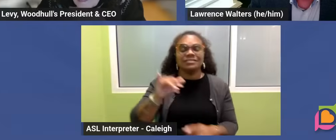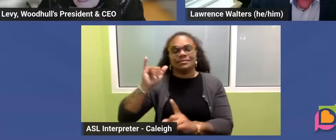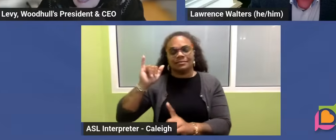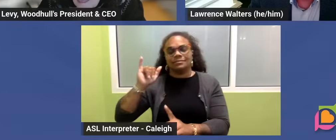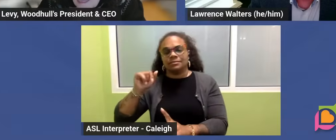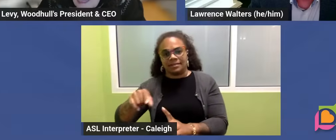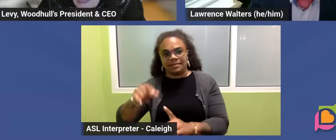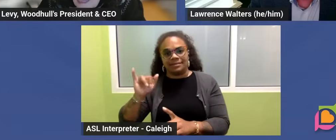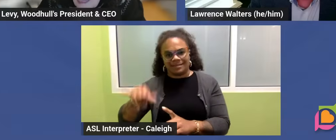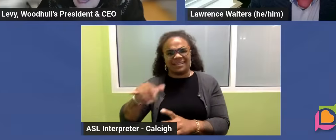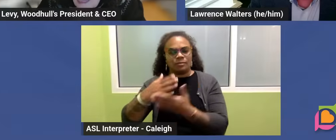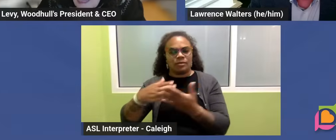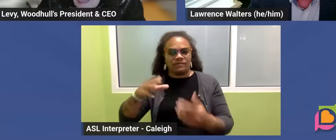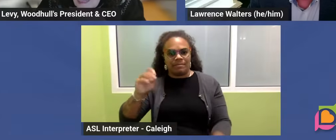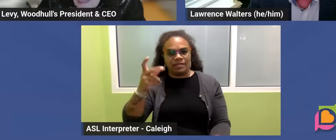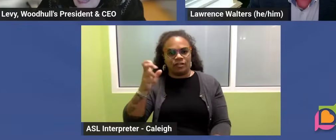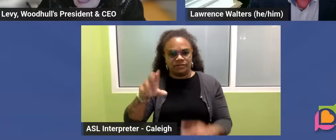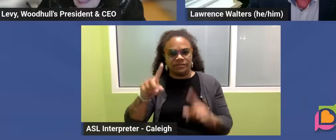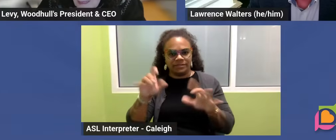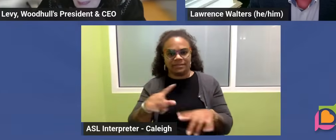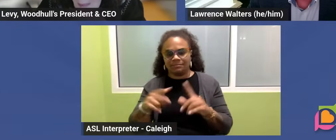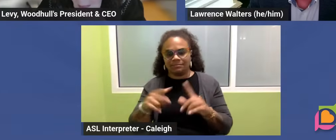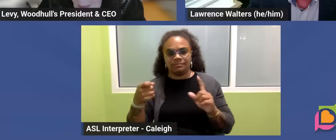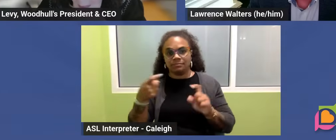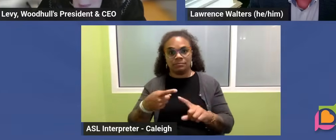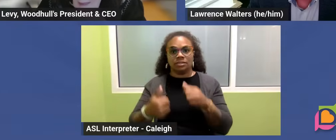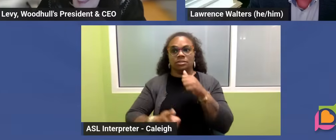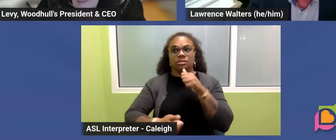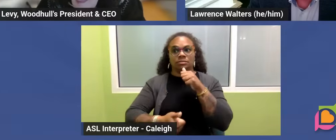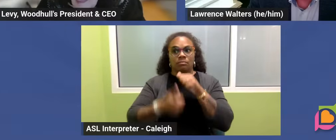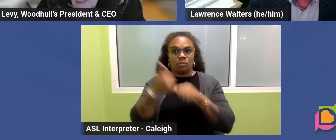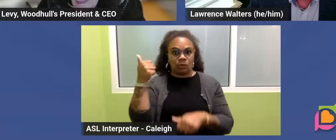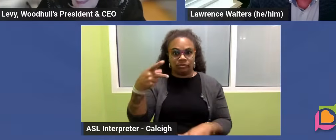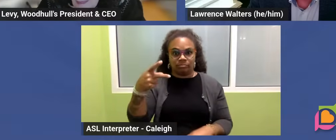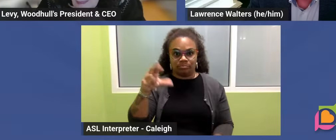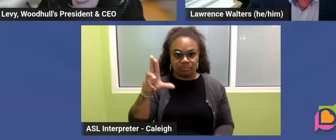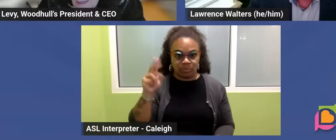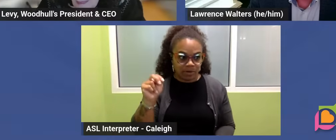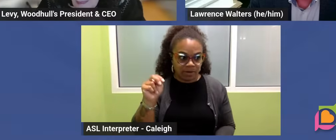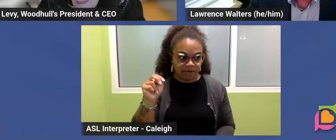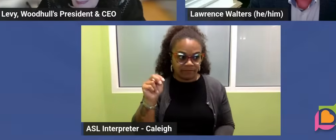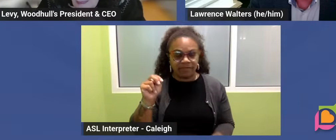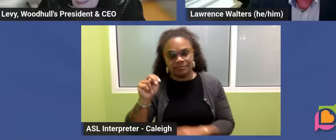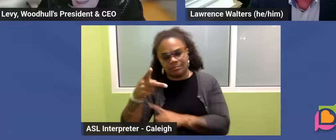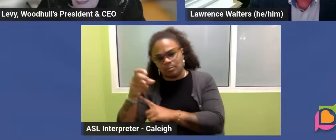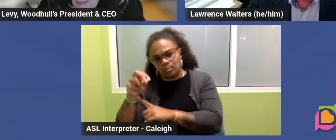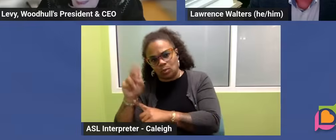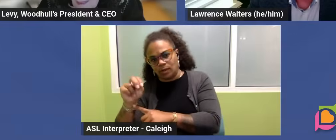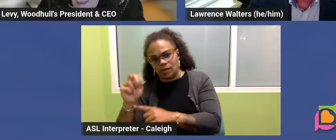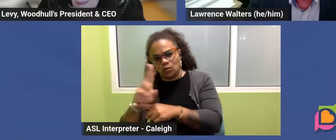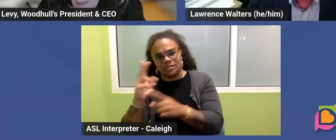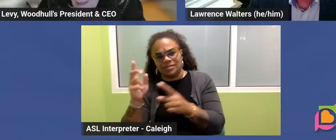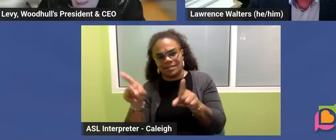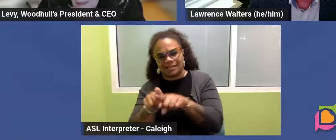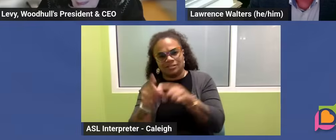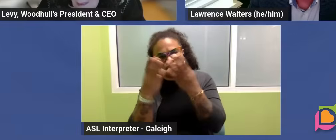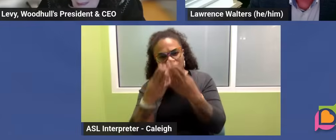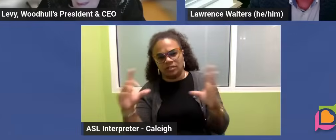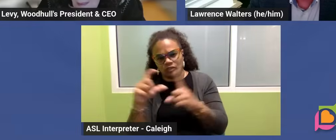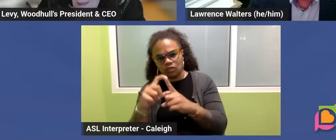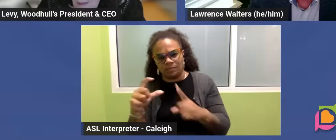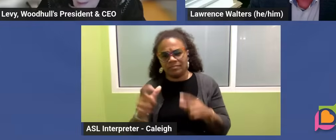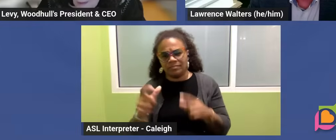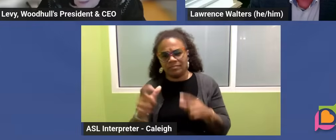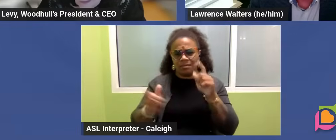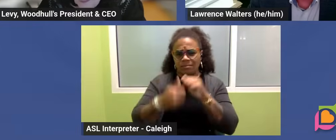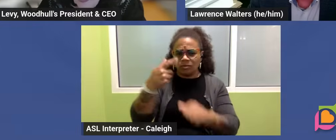the bottom line is that most pornography, used as a kind of generic term, would qualify as obscene to minors